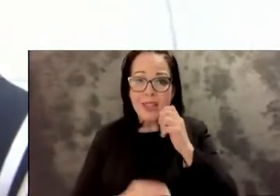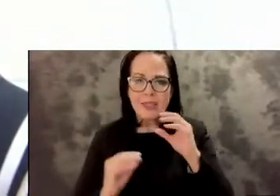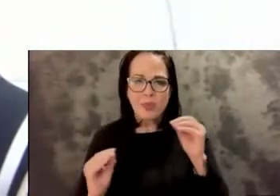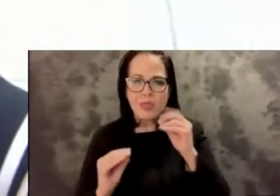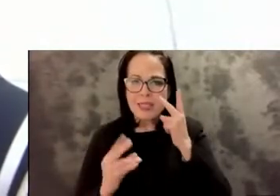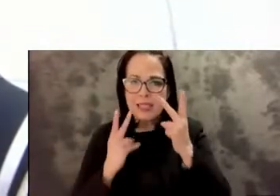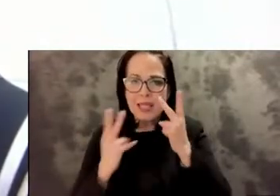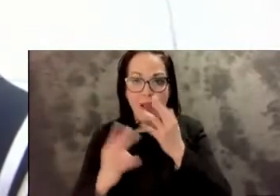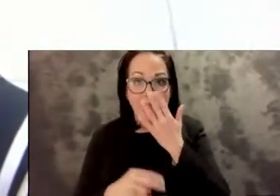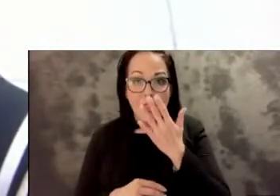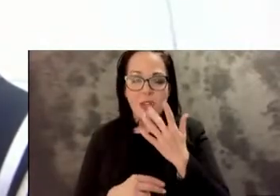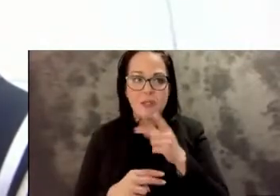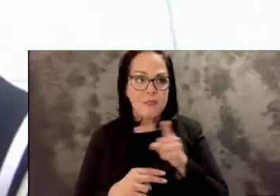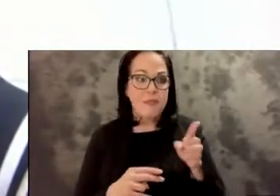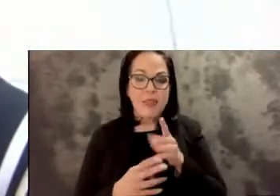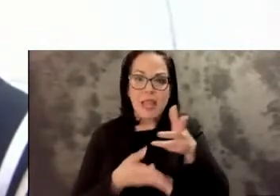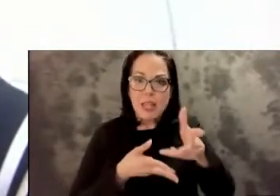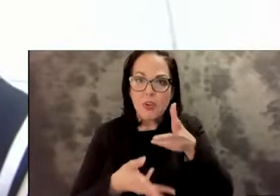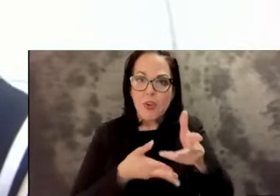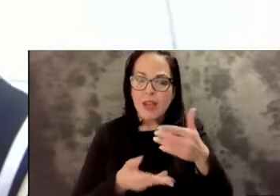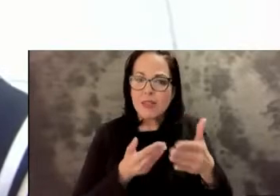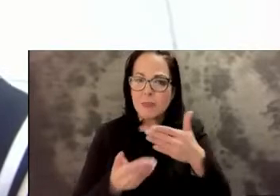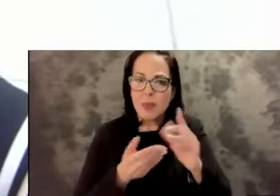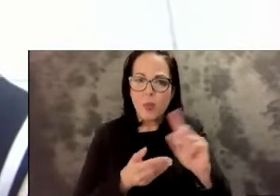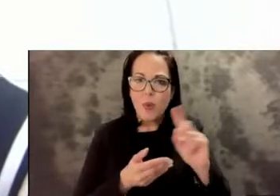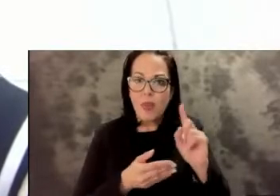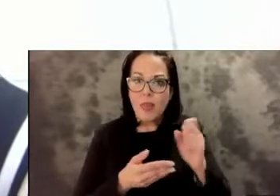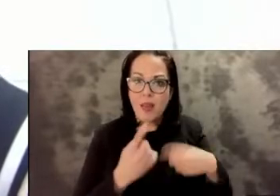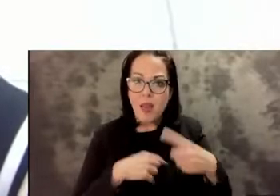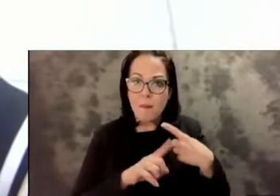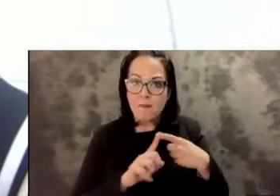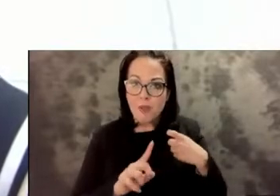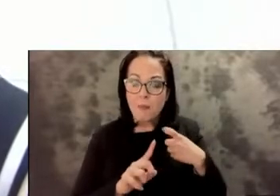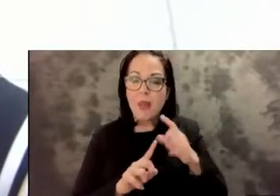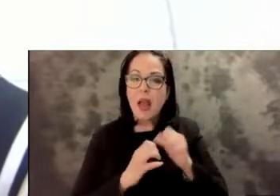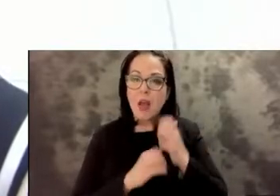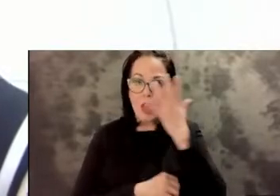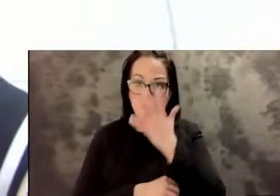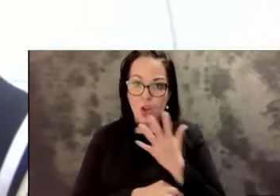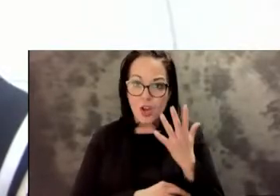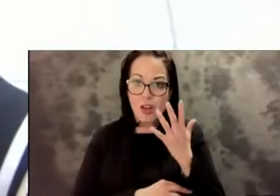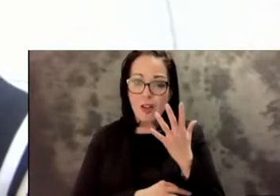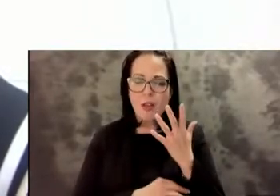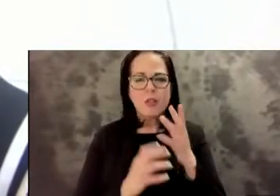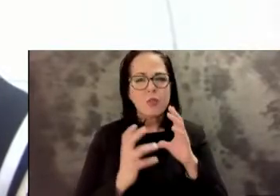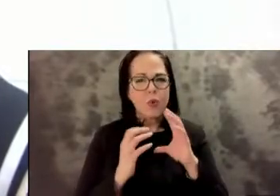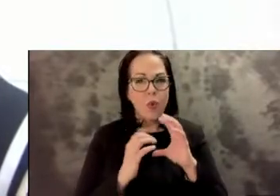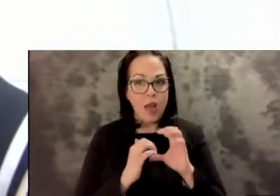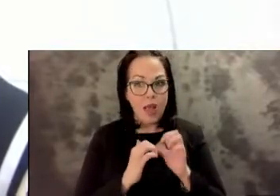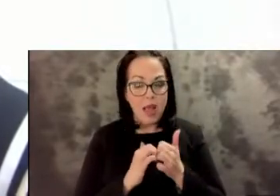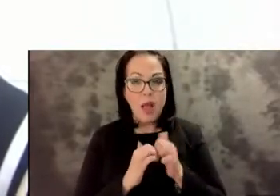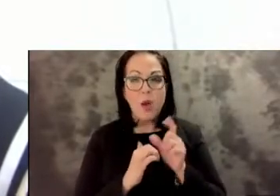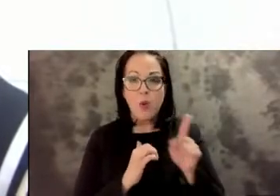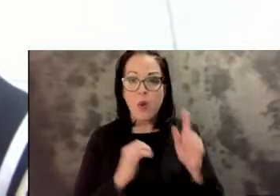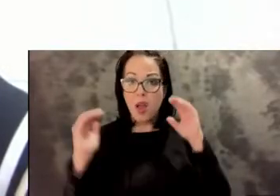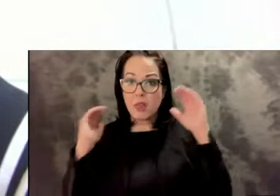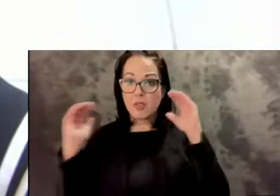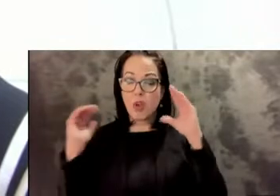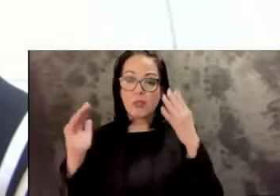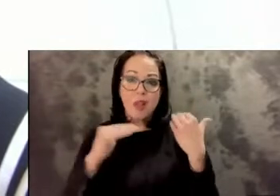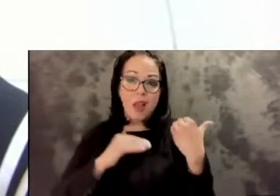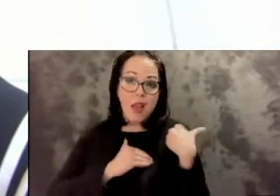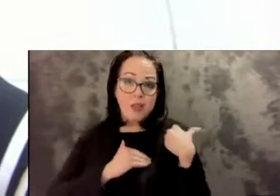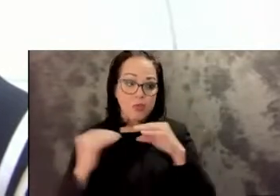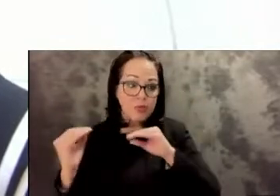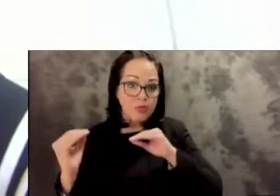easily, regardless of where they come from or how they look. So, adults need to hold themselves responsible for the attitudes that